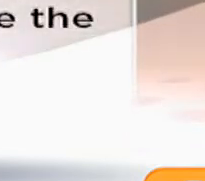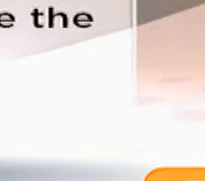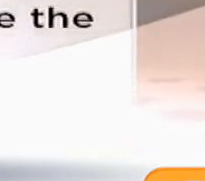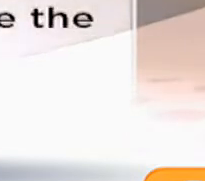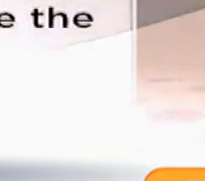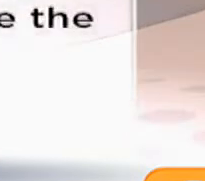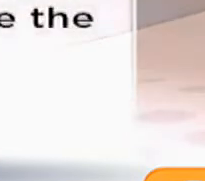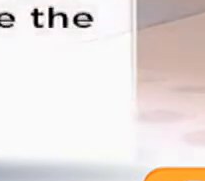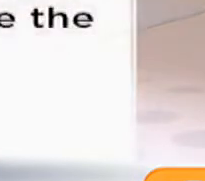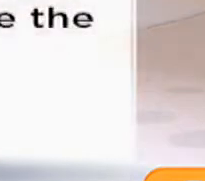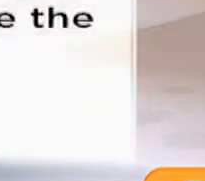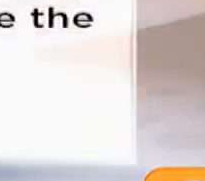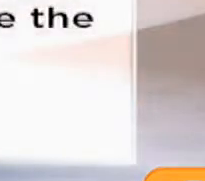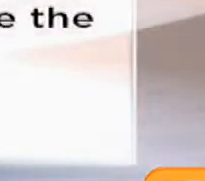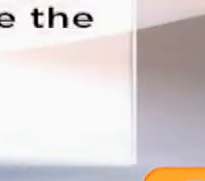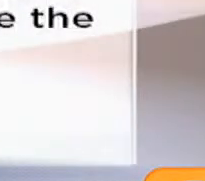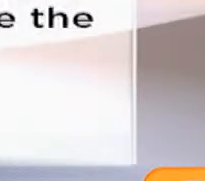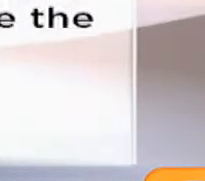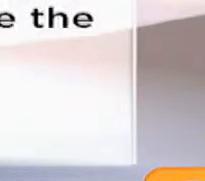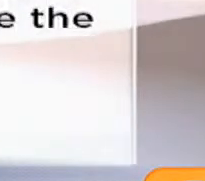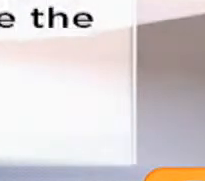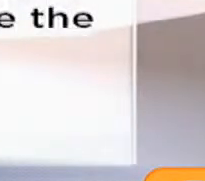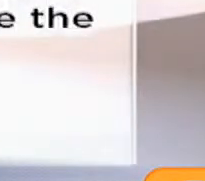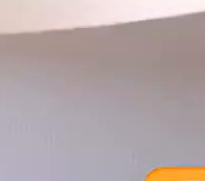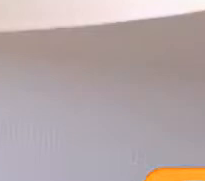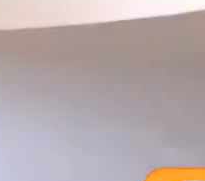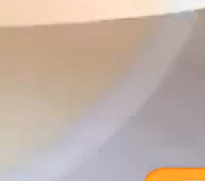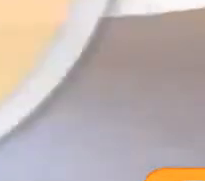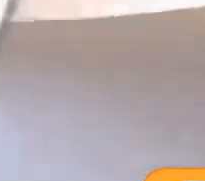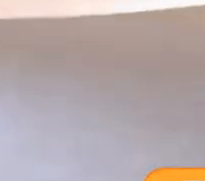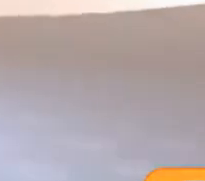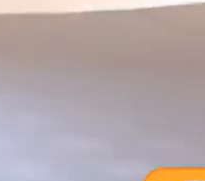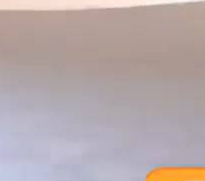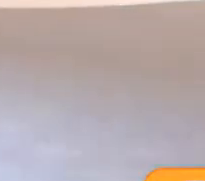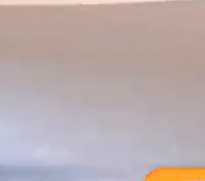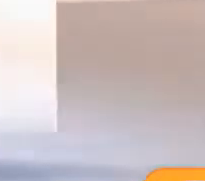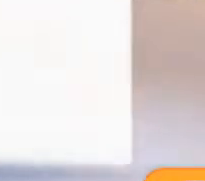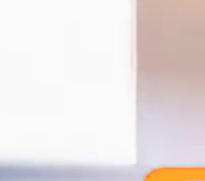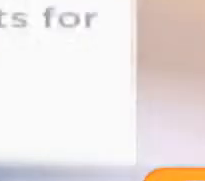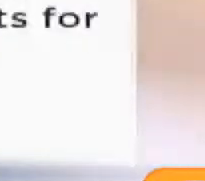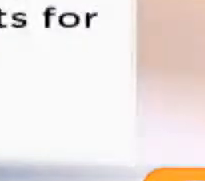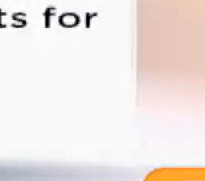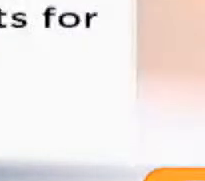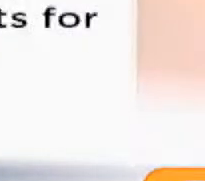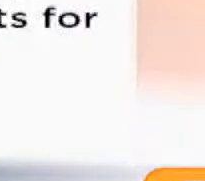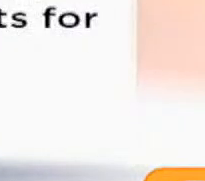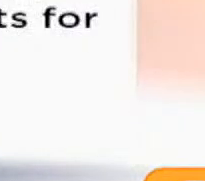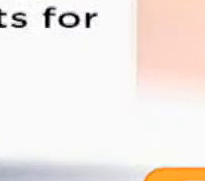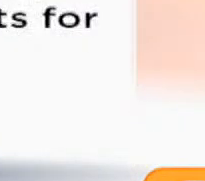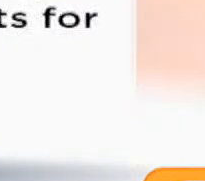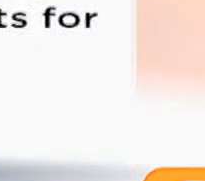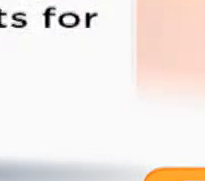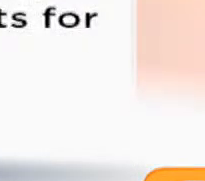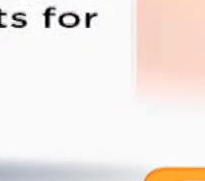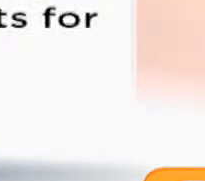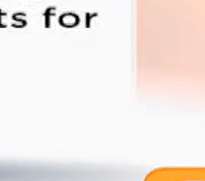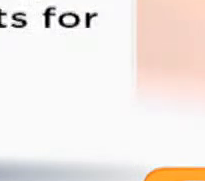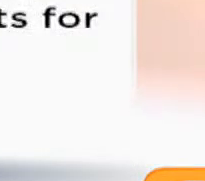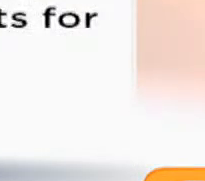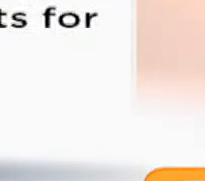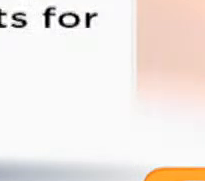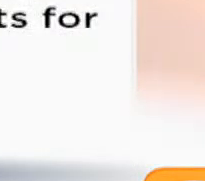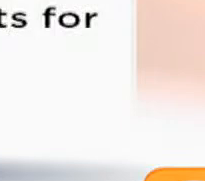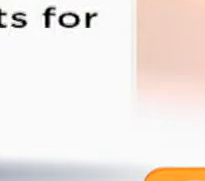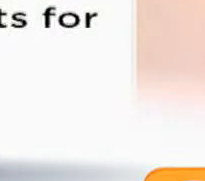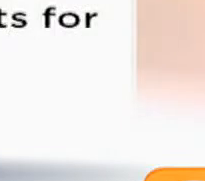that will ease the burden of our learners, okay? Let's bring up some of them really quick and see. There's quite a number of them. I won't be able to go through all of